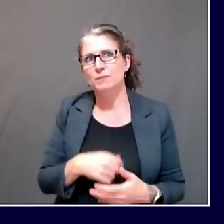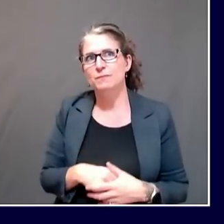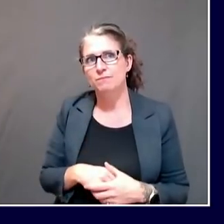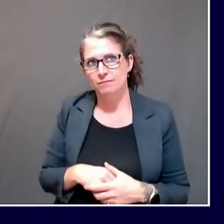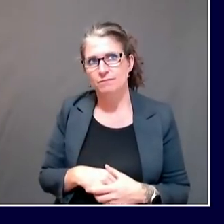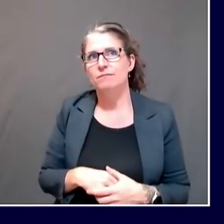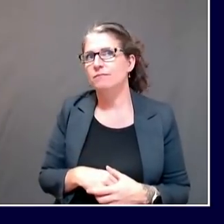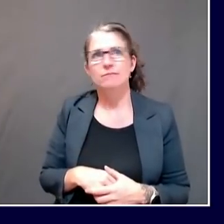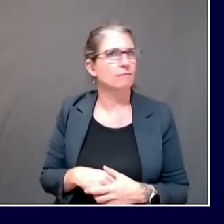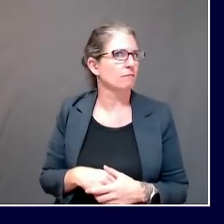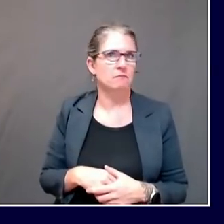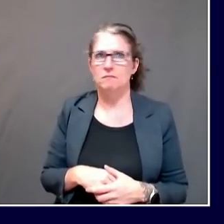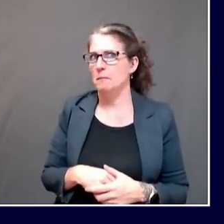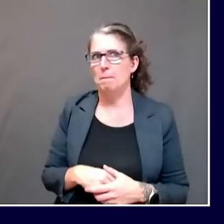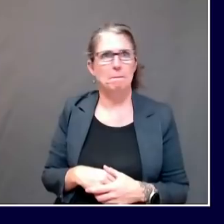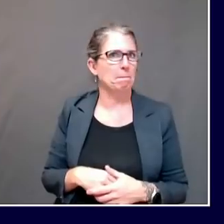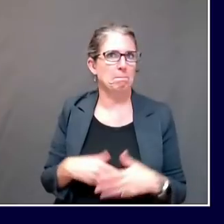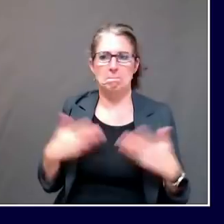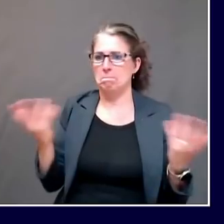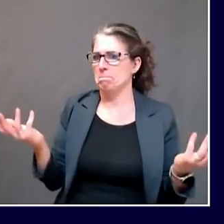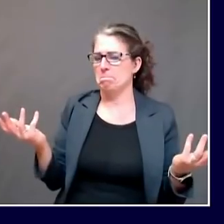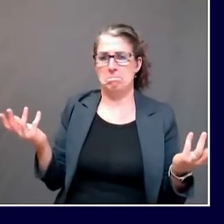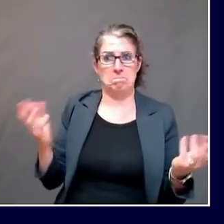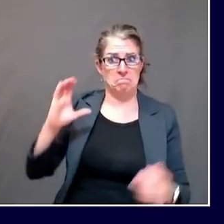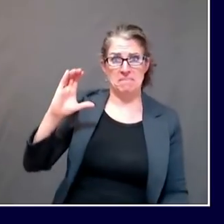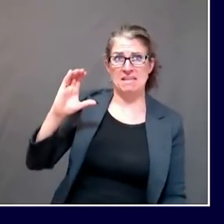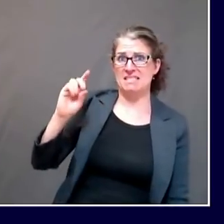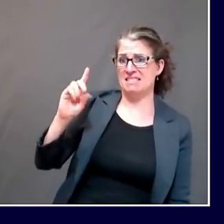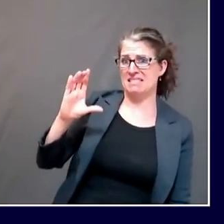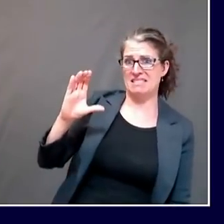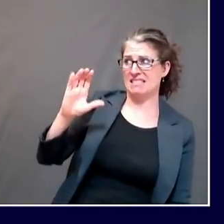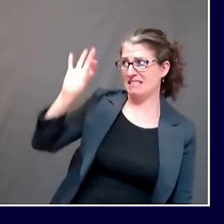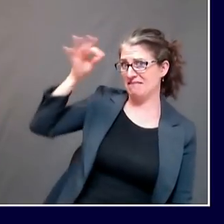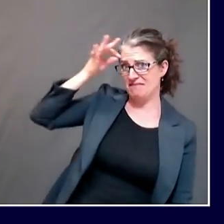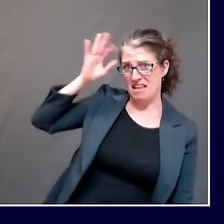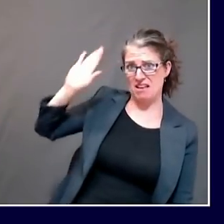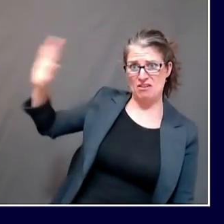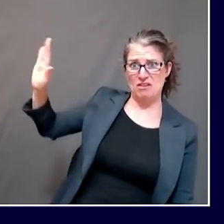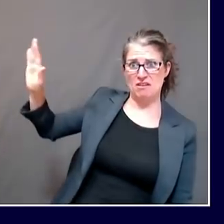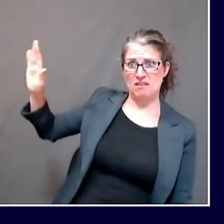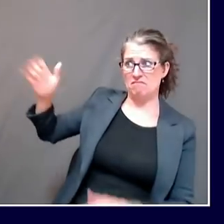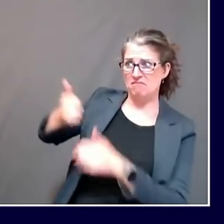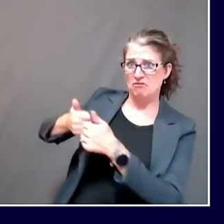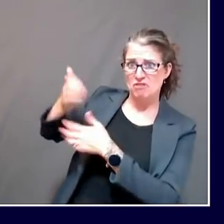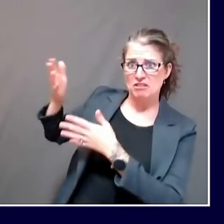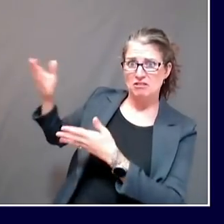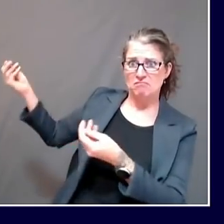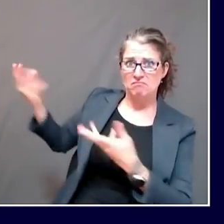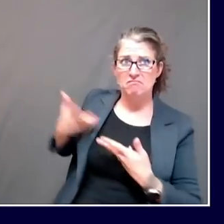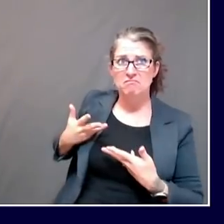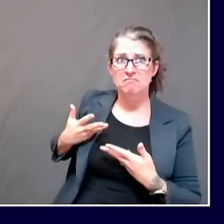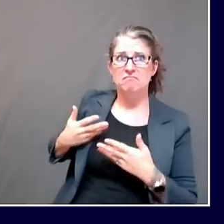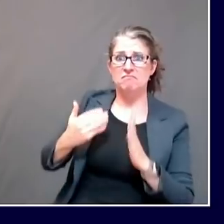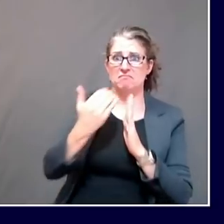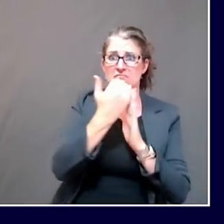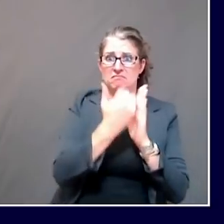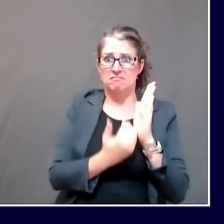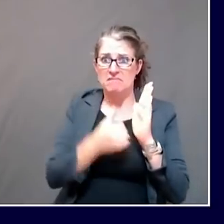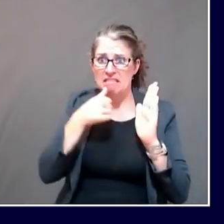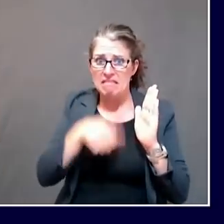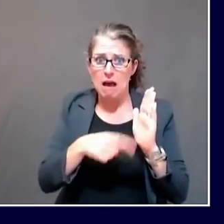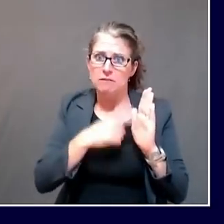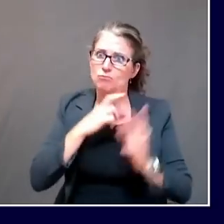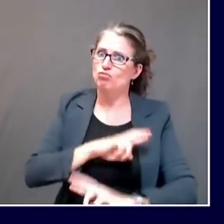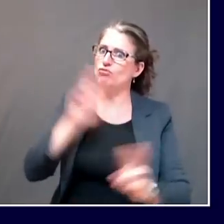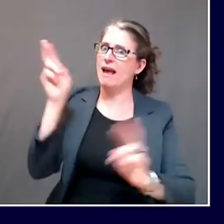federal government that suggests that a vaccine will be ready for distribution at any specific time in the future. There have